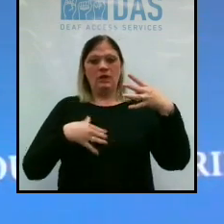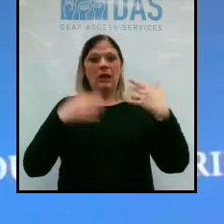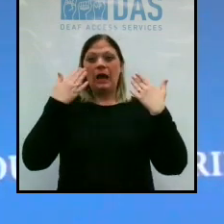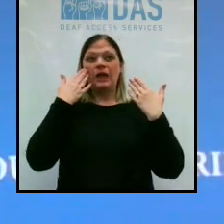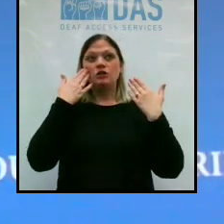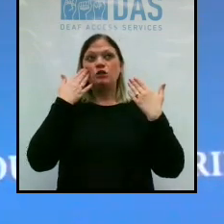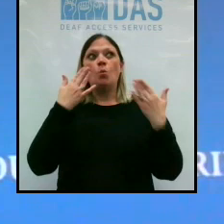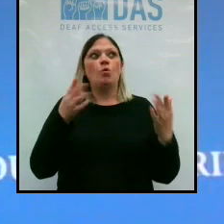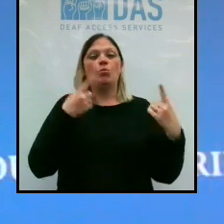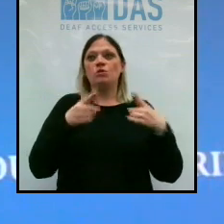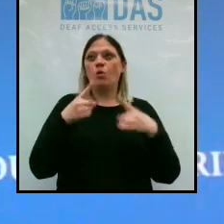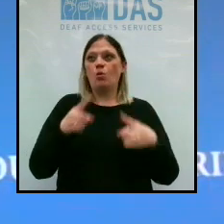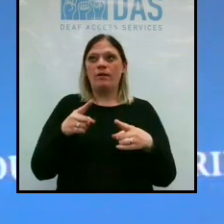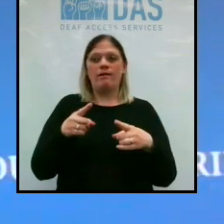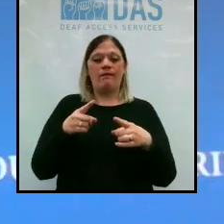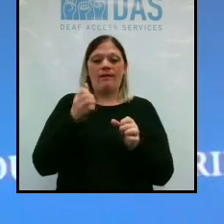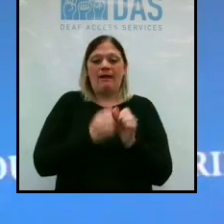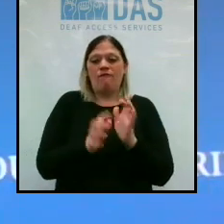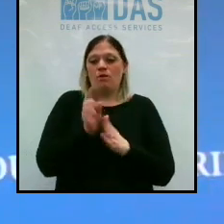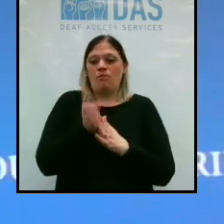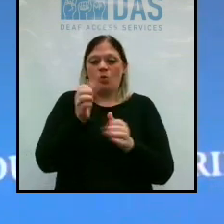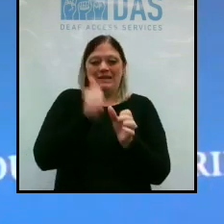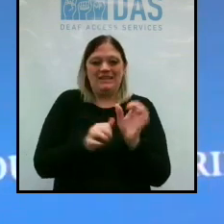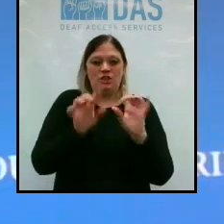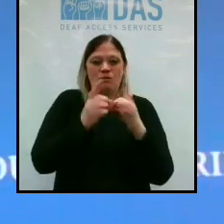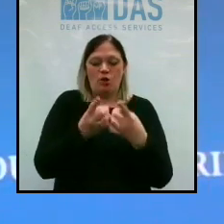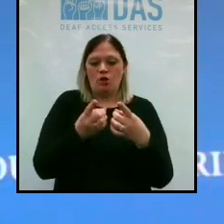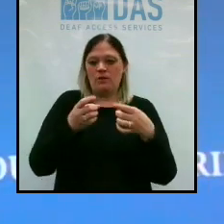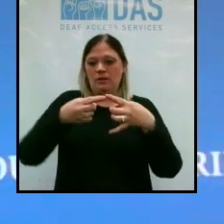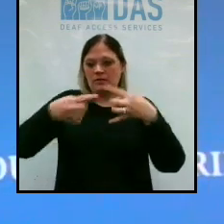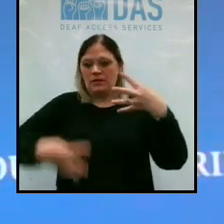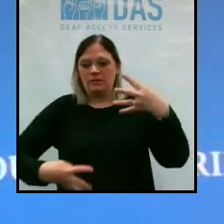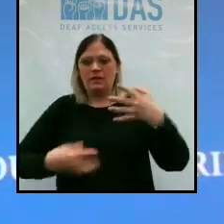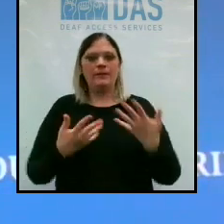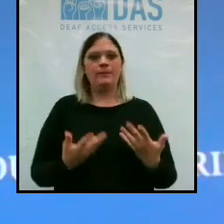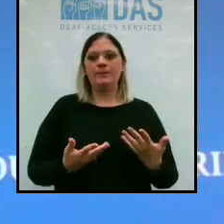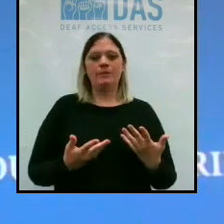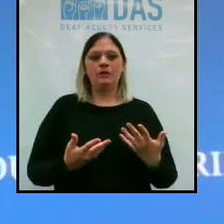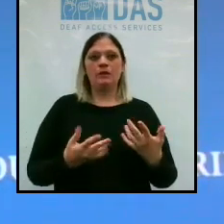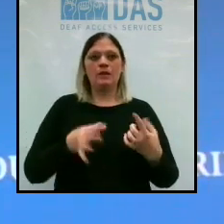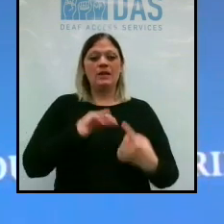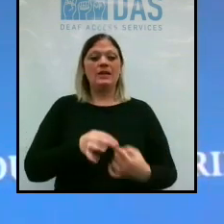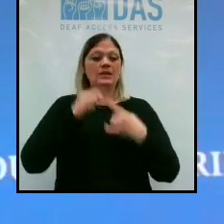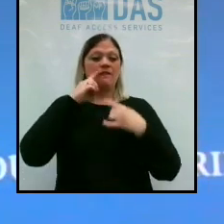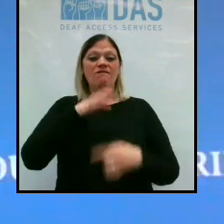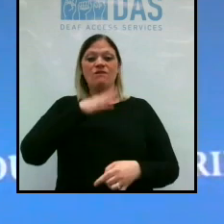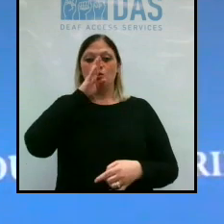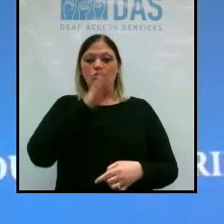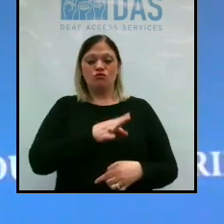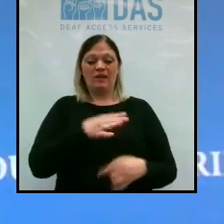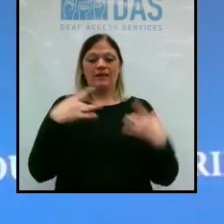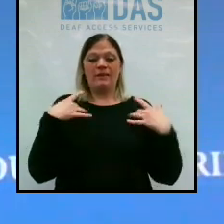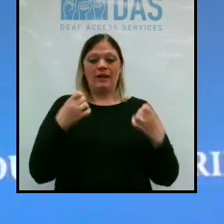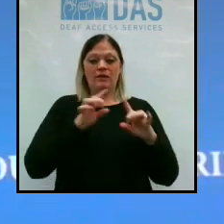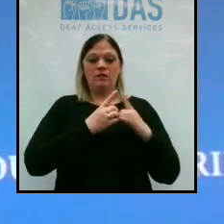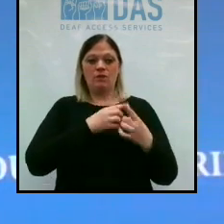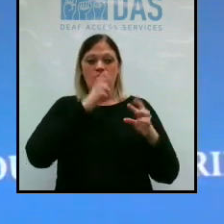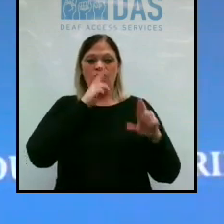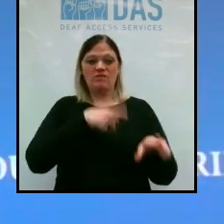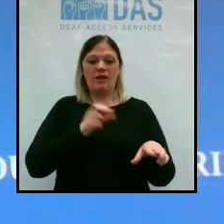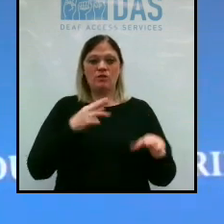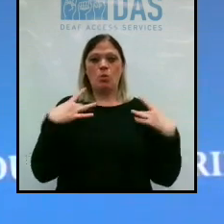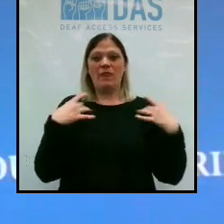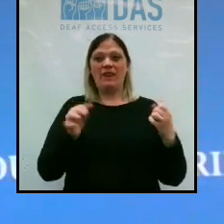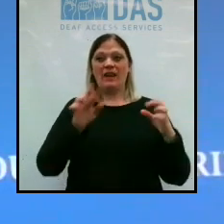one moment in all the departments and divisions. And to tell you the truth, except for the direct health department response or the health response